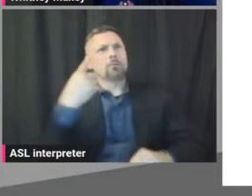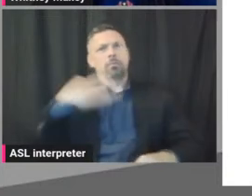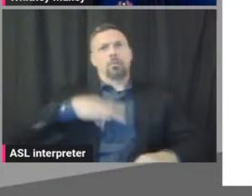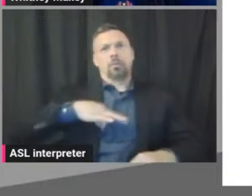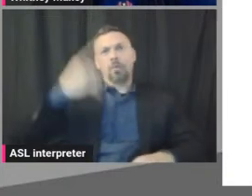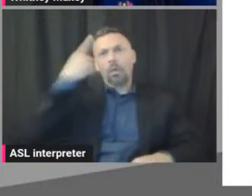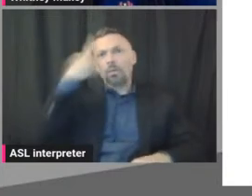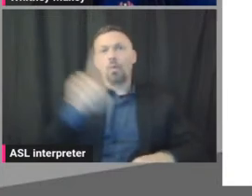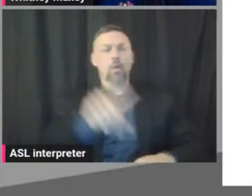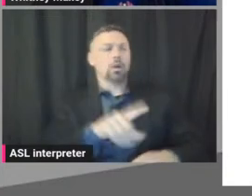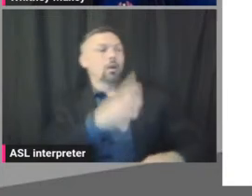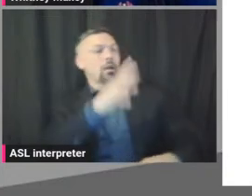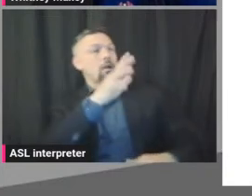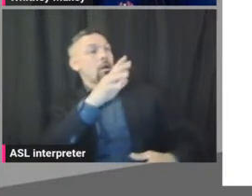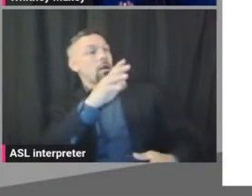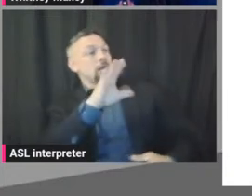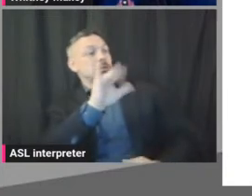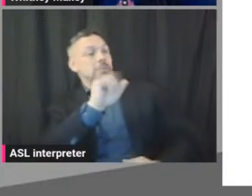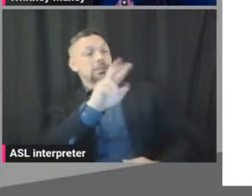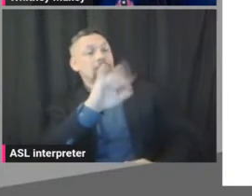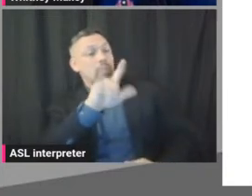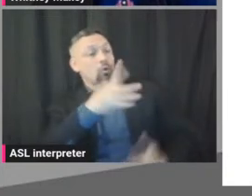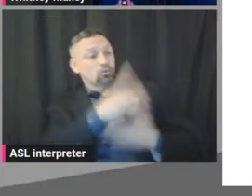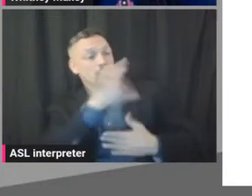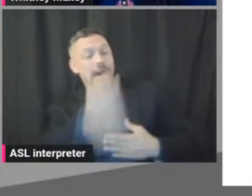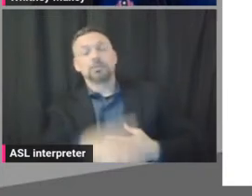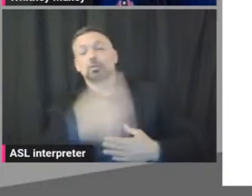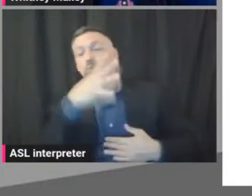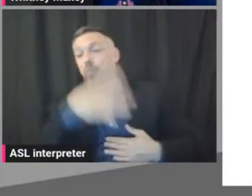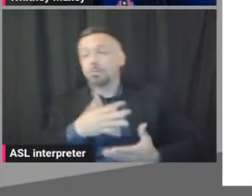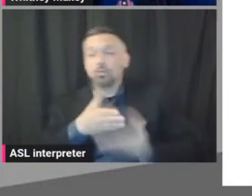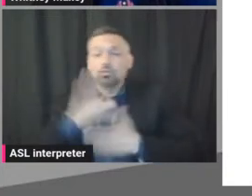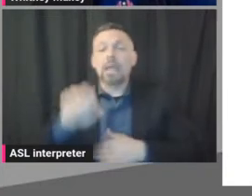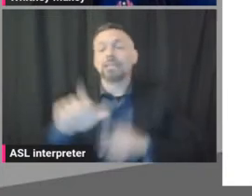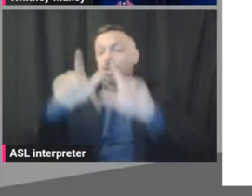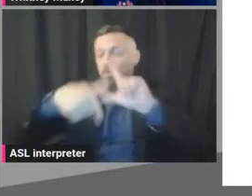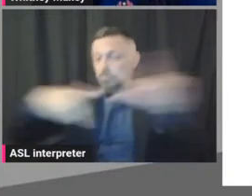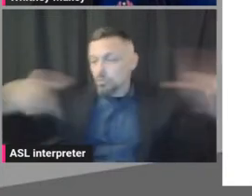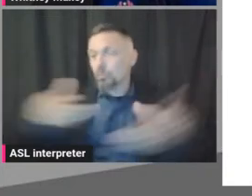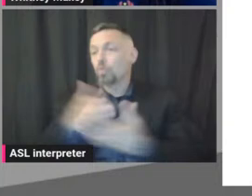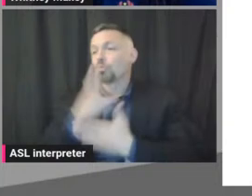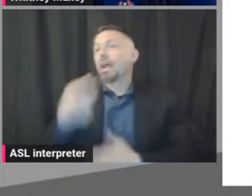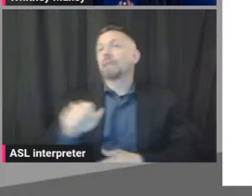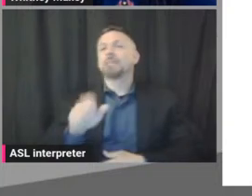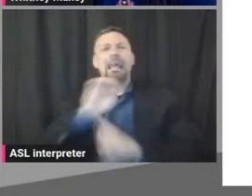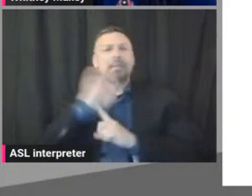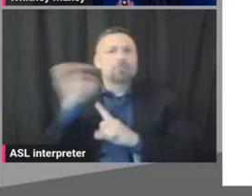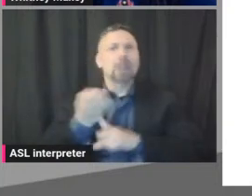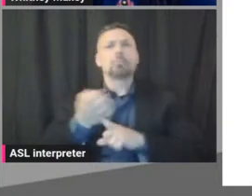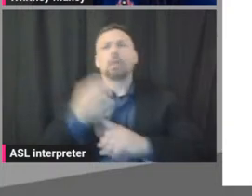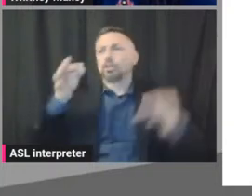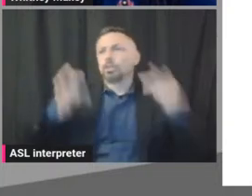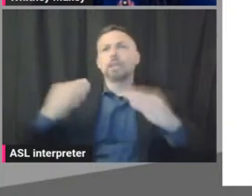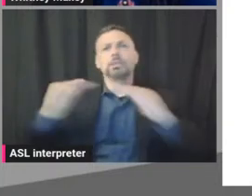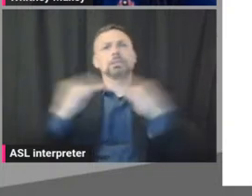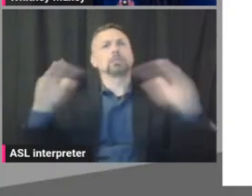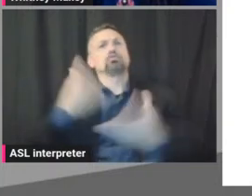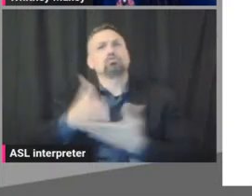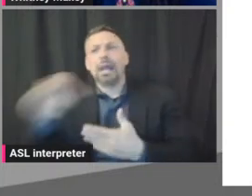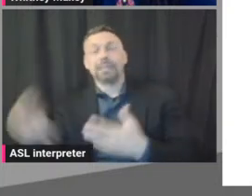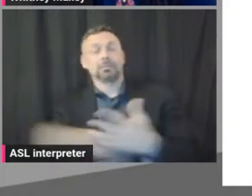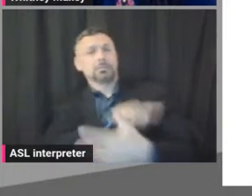rights, LGBTQ plus rights, economic and environmental justice gains, you name it. And then